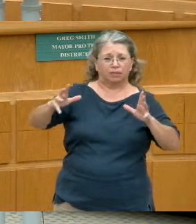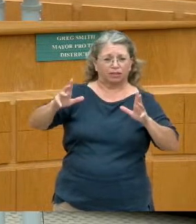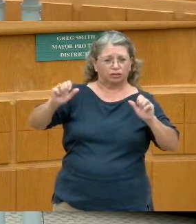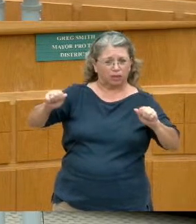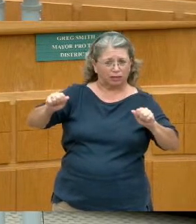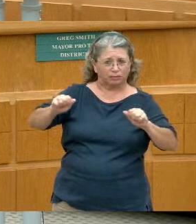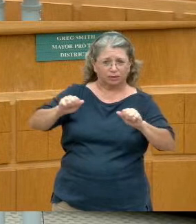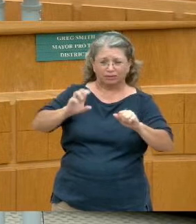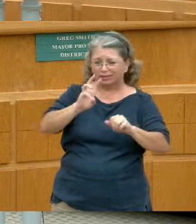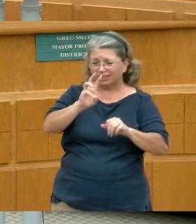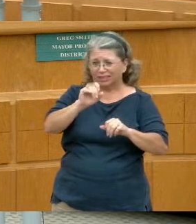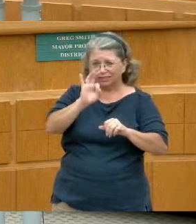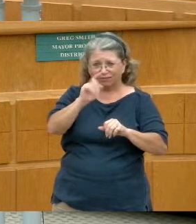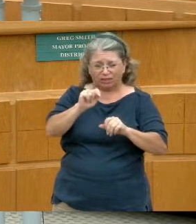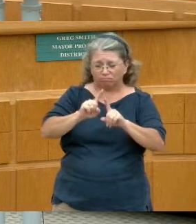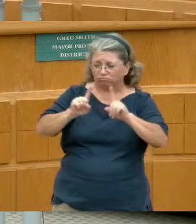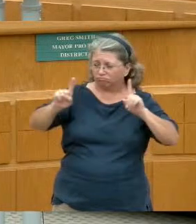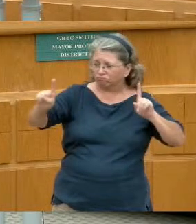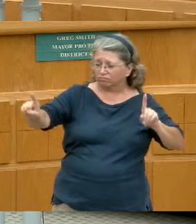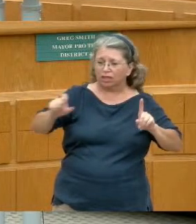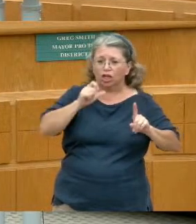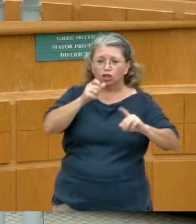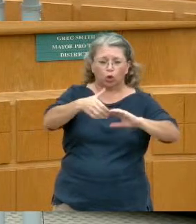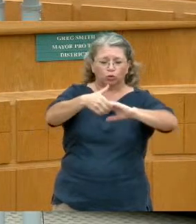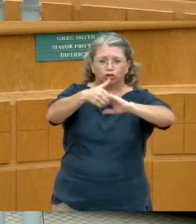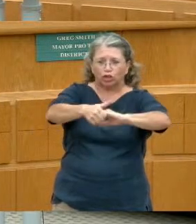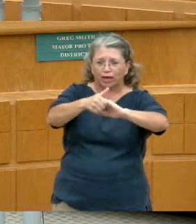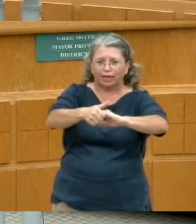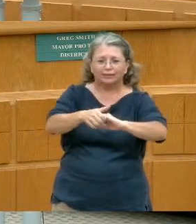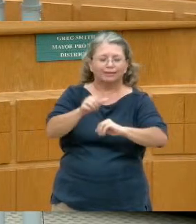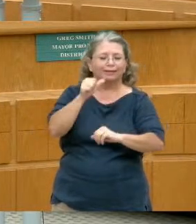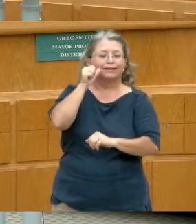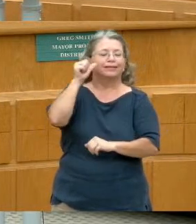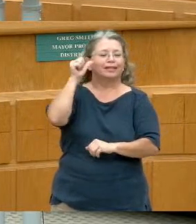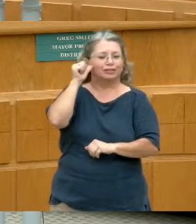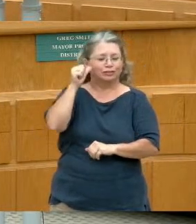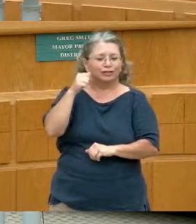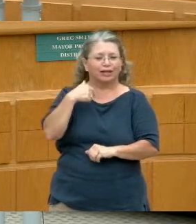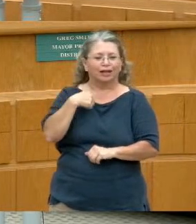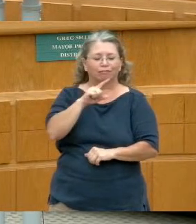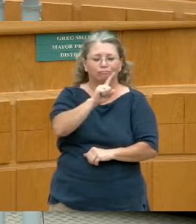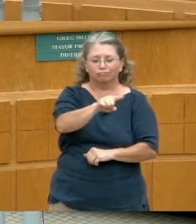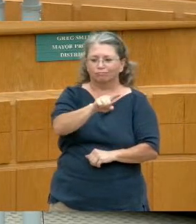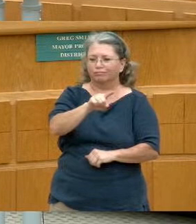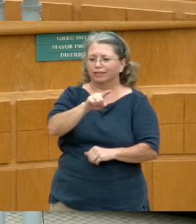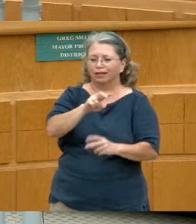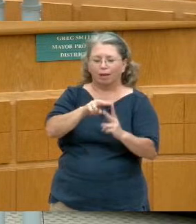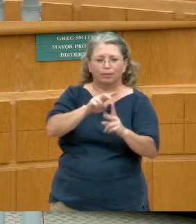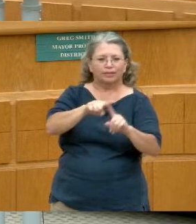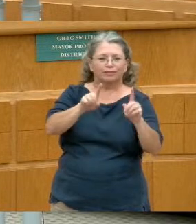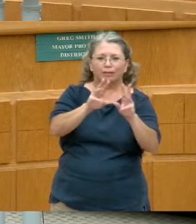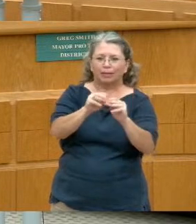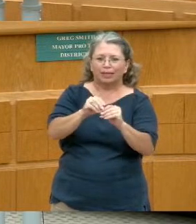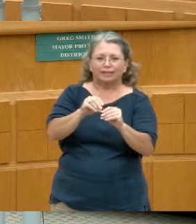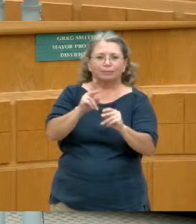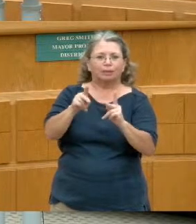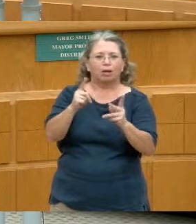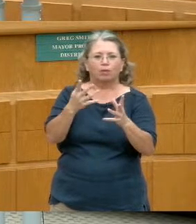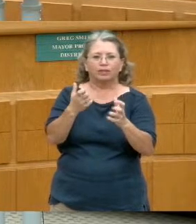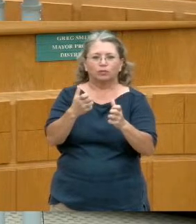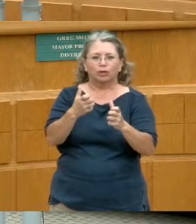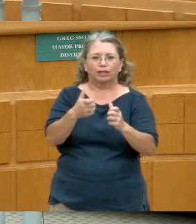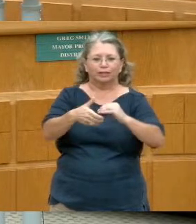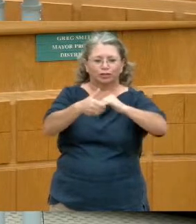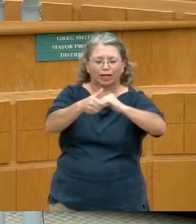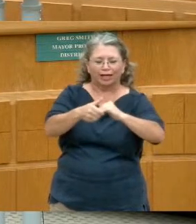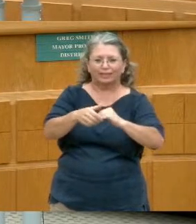away from people. Don't shake people's hands. Yesterday I was in a couple of different settings, and the first thing people want to do is shake my hand. So